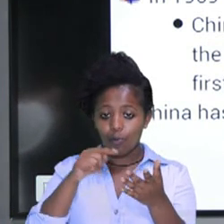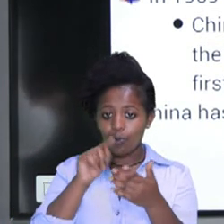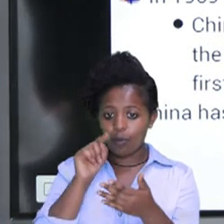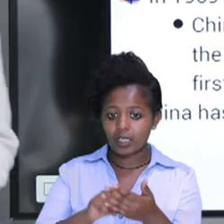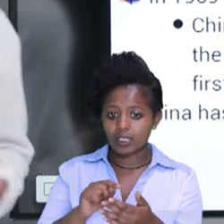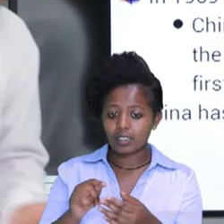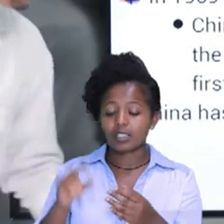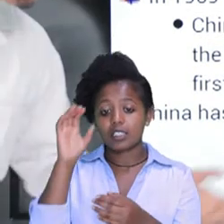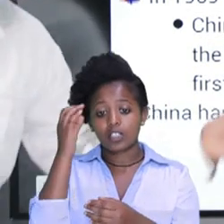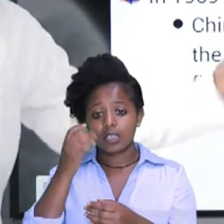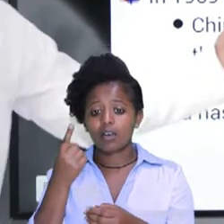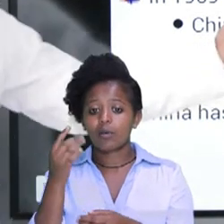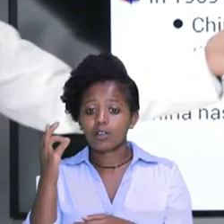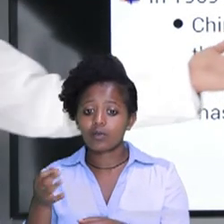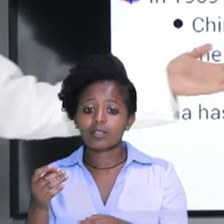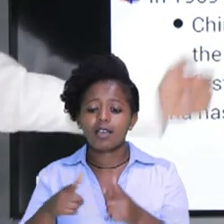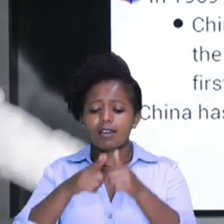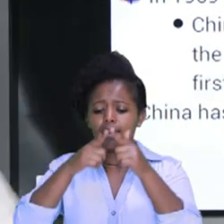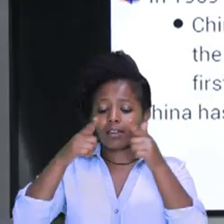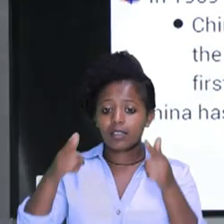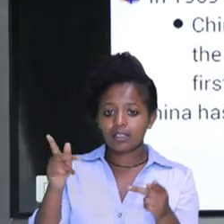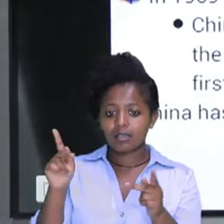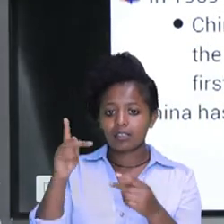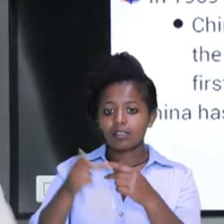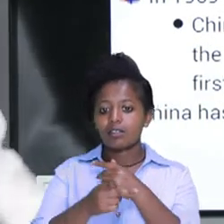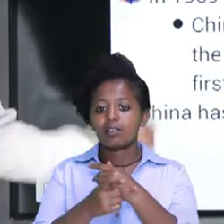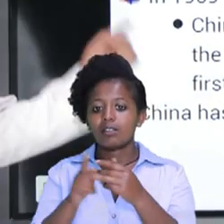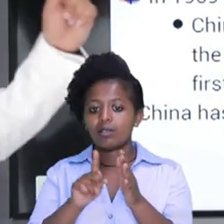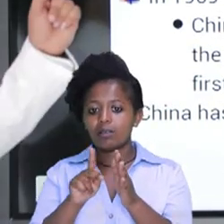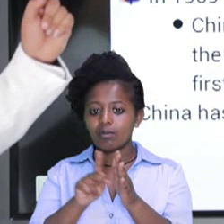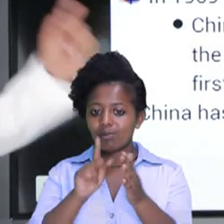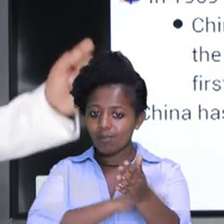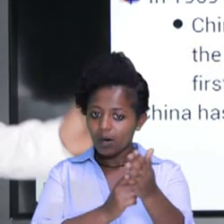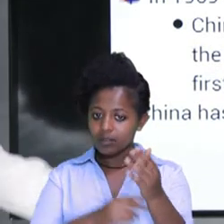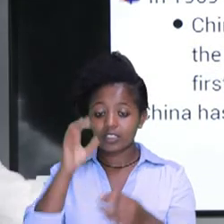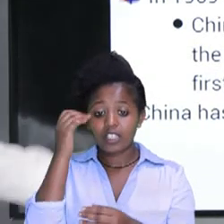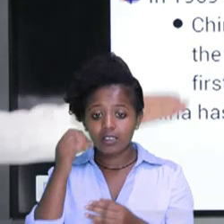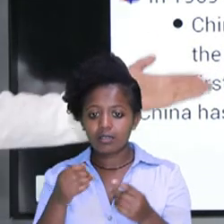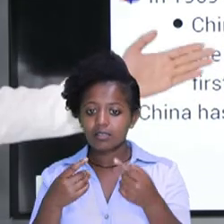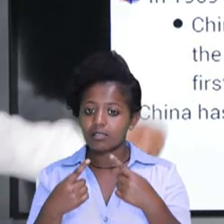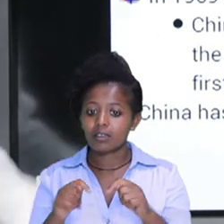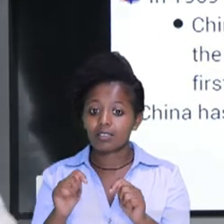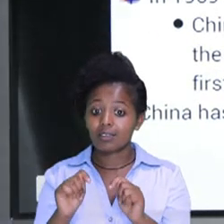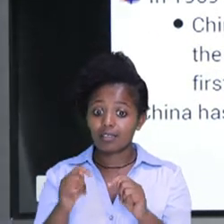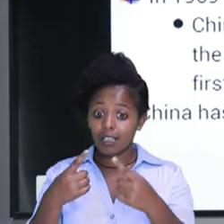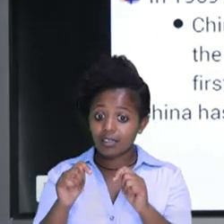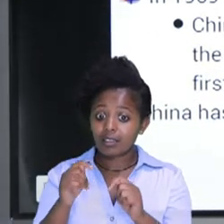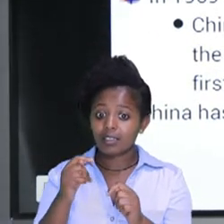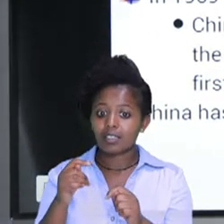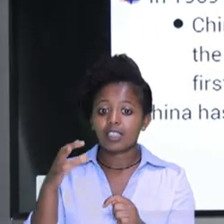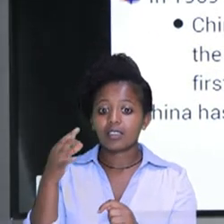China had become one of the great powers of the world, especially Chinese tested their atomic bomb